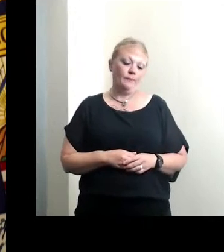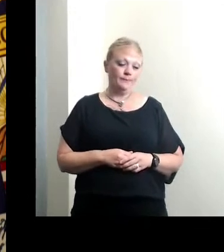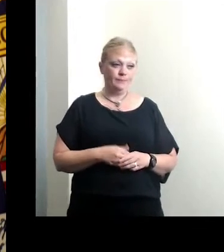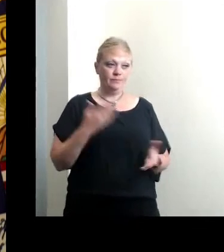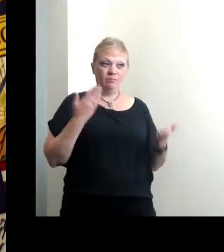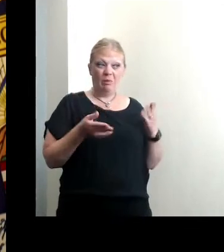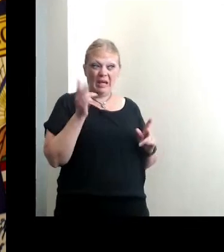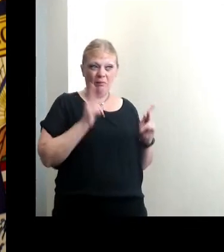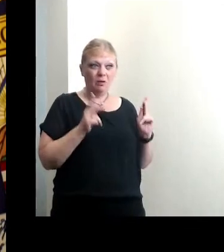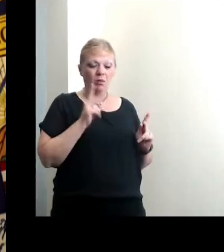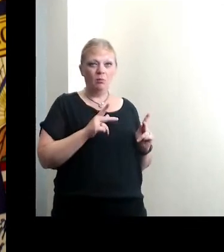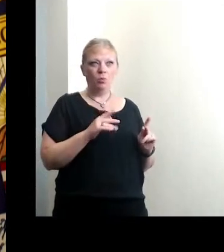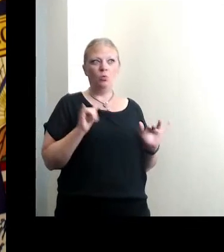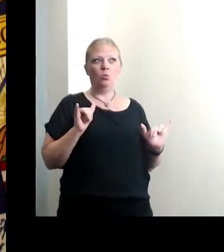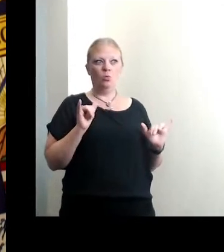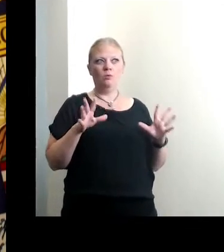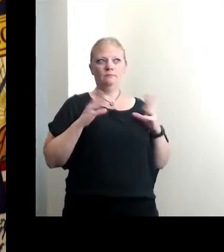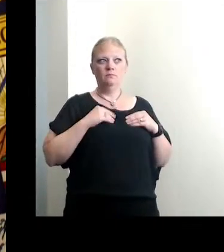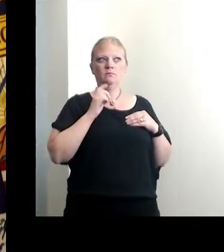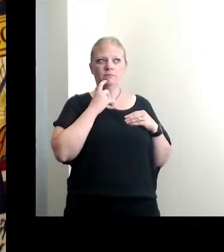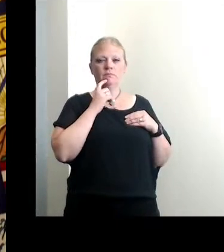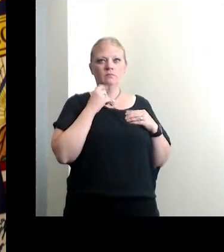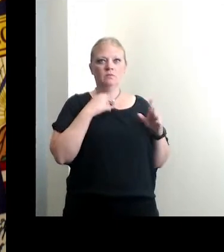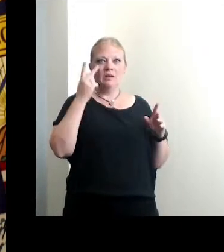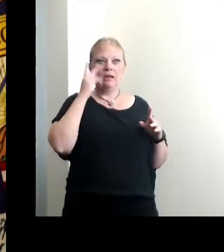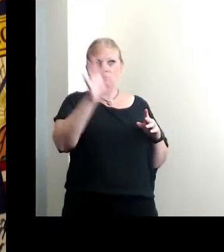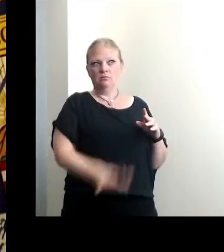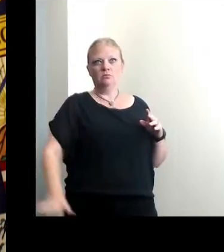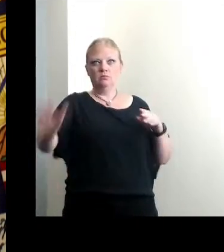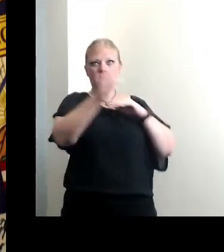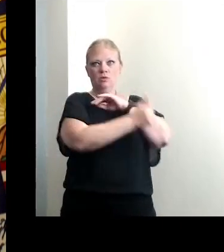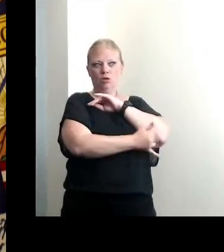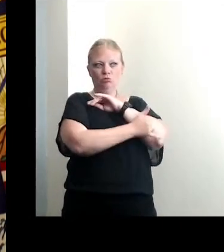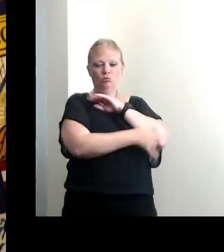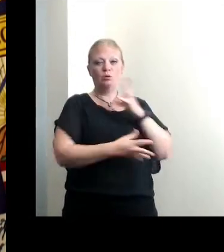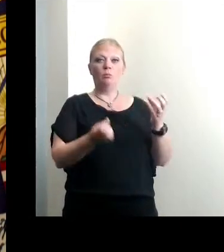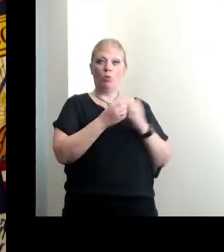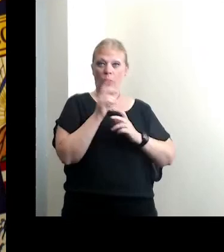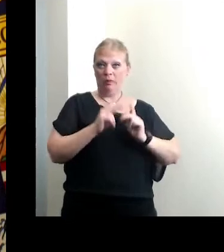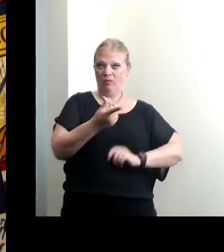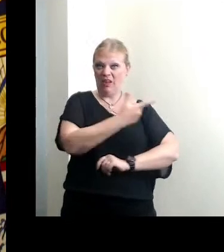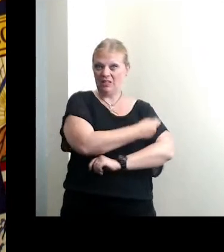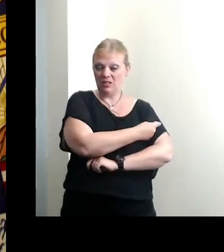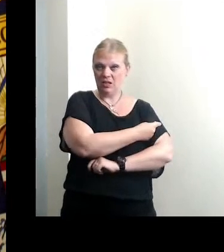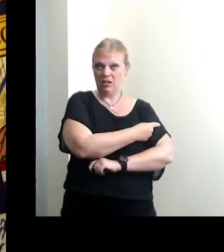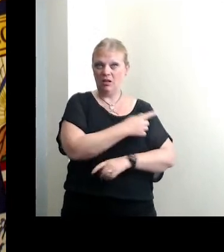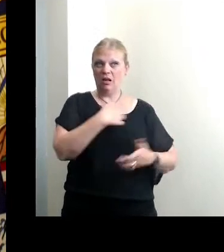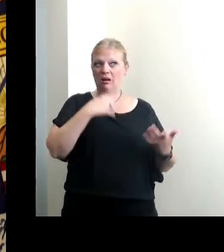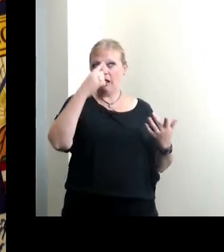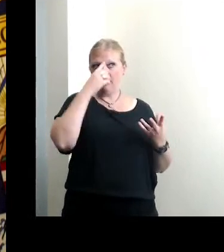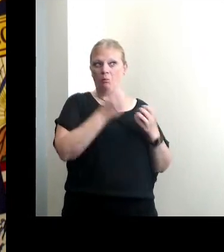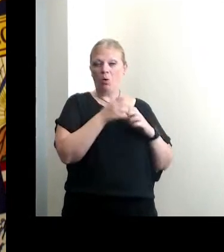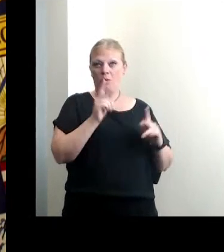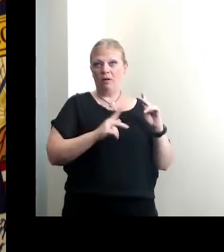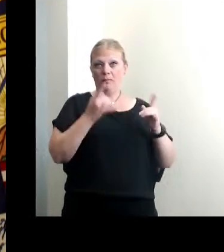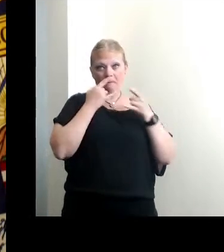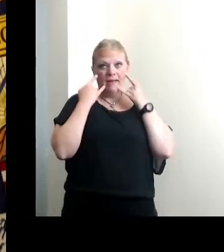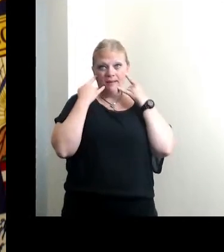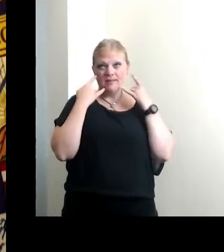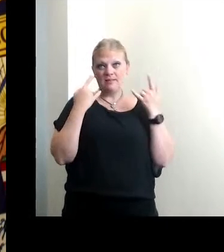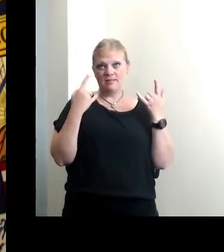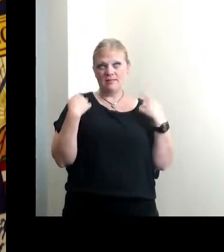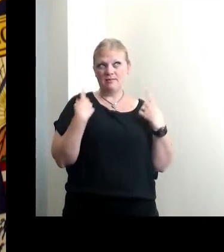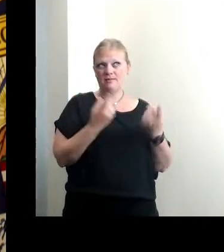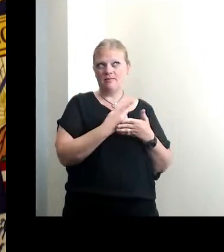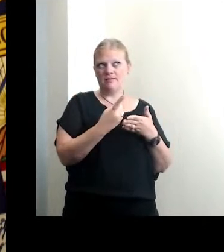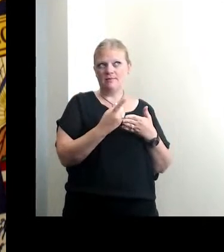maybe people are taking it seriously now, seeing what's happening across the country. More people are getting vaccinated, and I do think more people are wearing masks in the last week